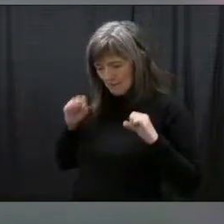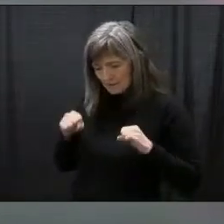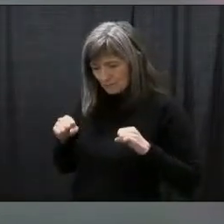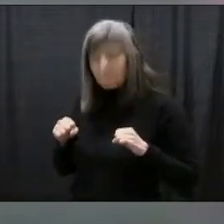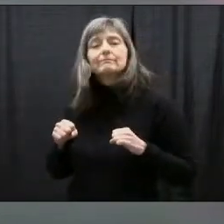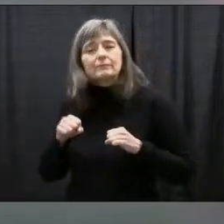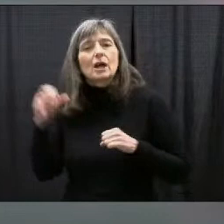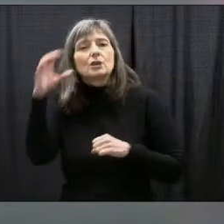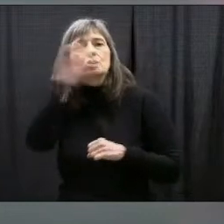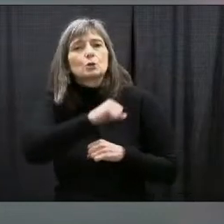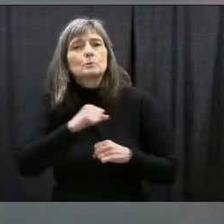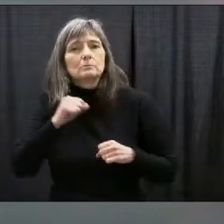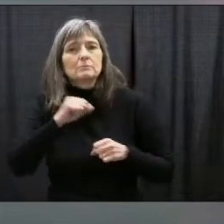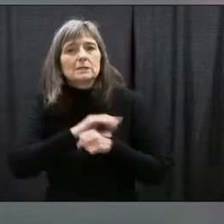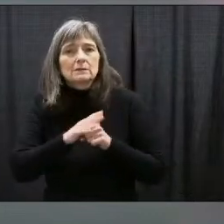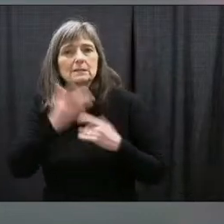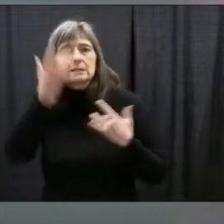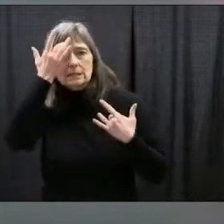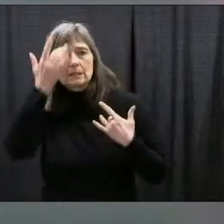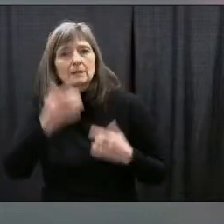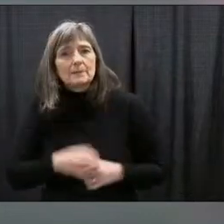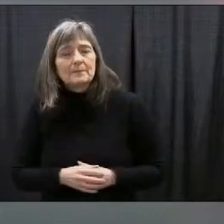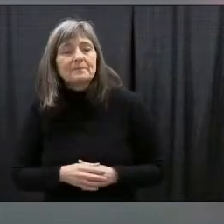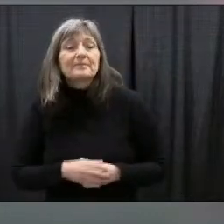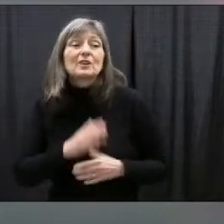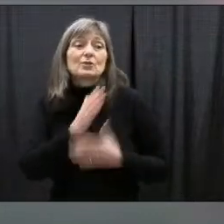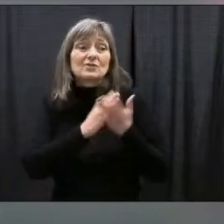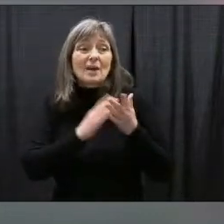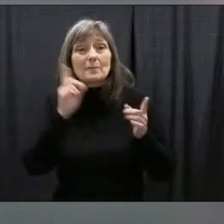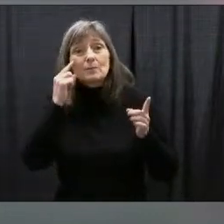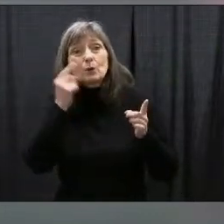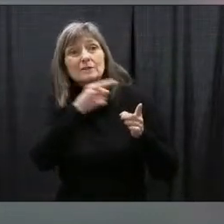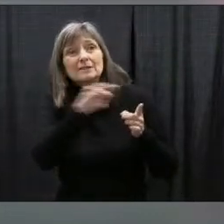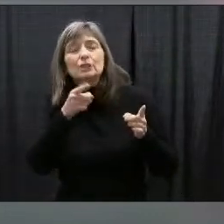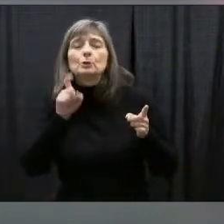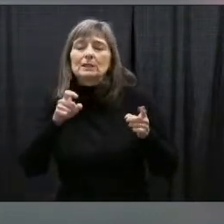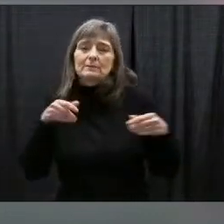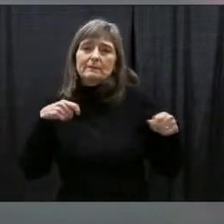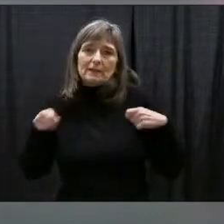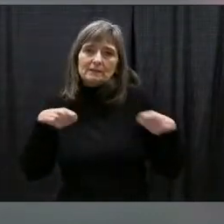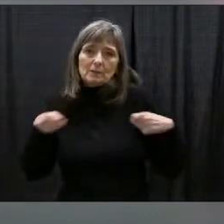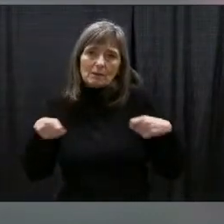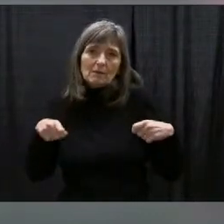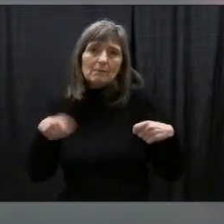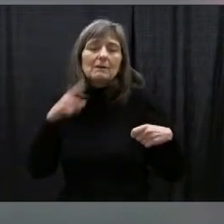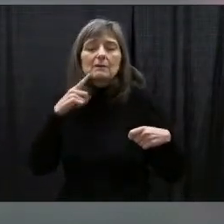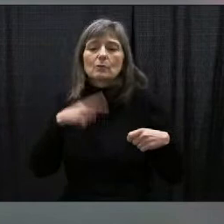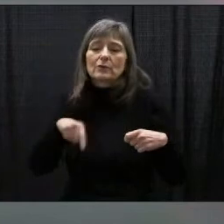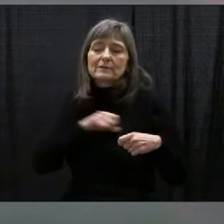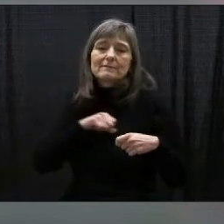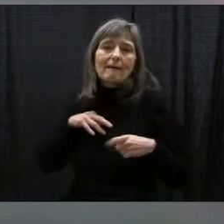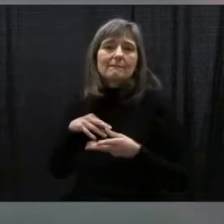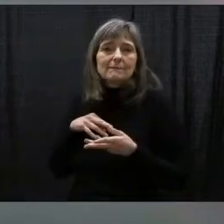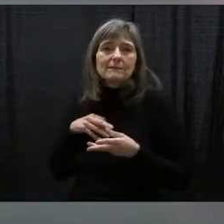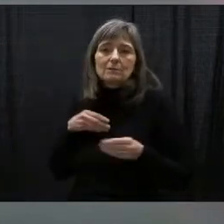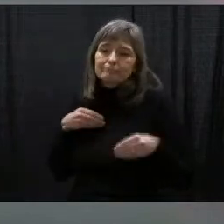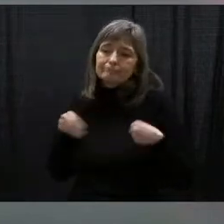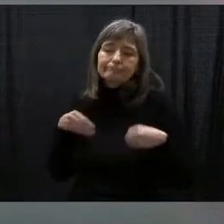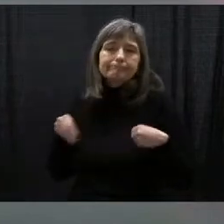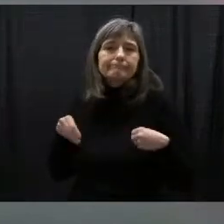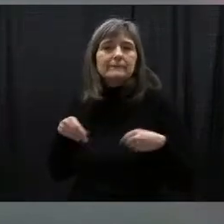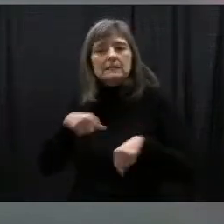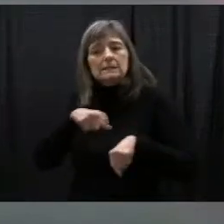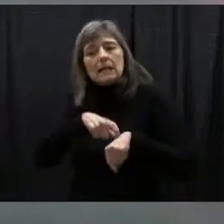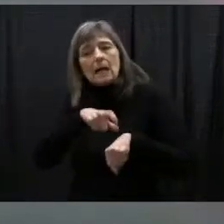to exercise some flexibility when dealing with their employees under these circumstances. It is time to get